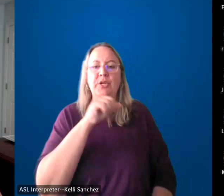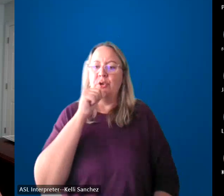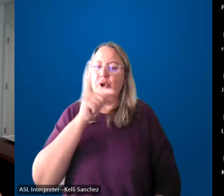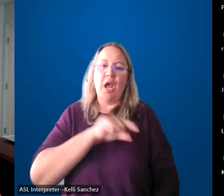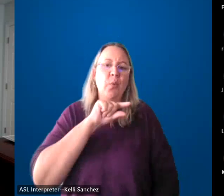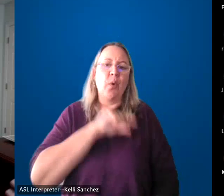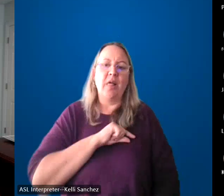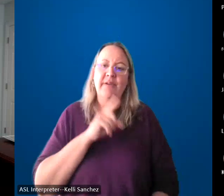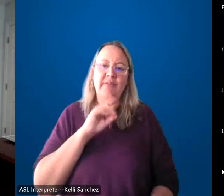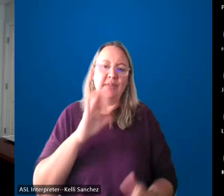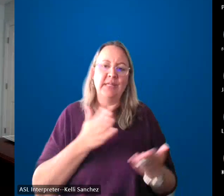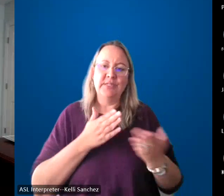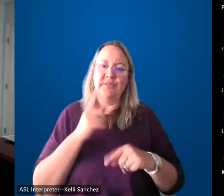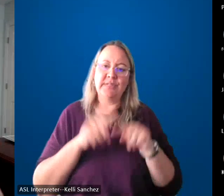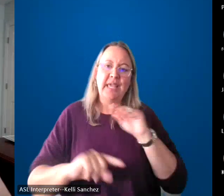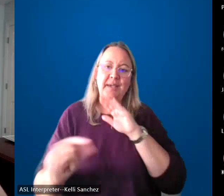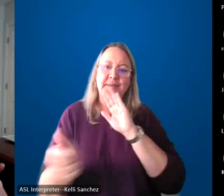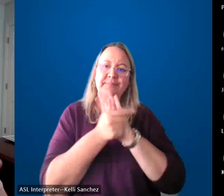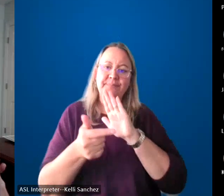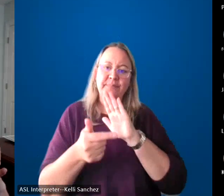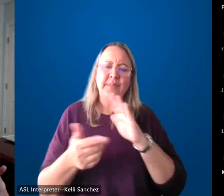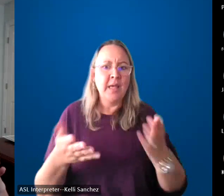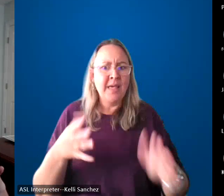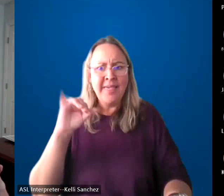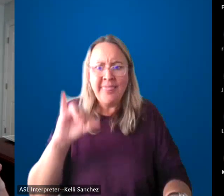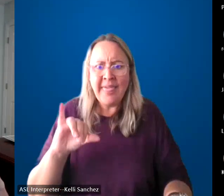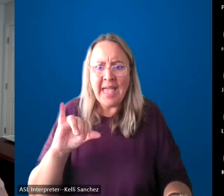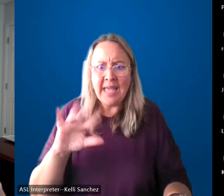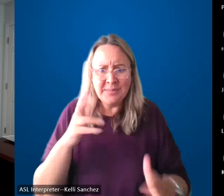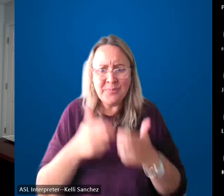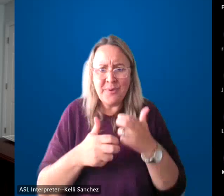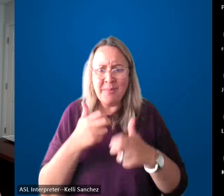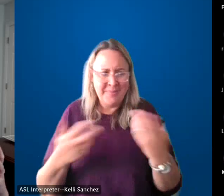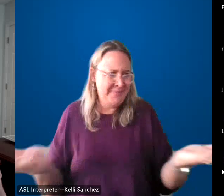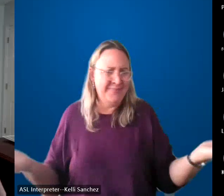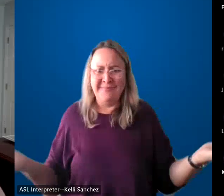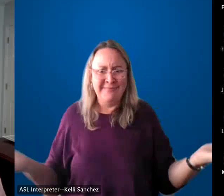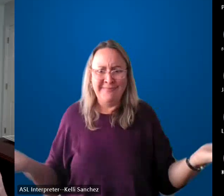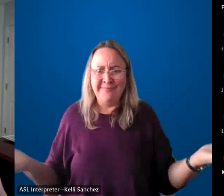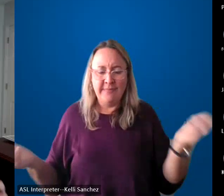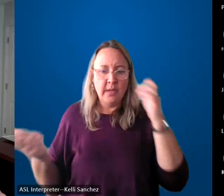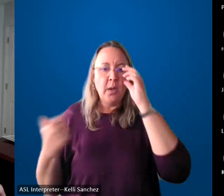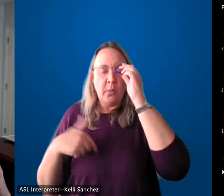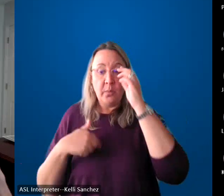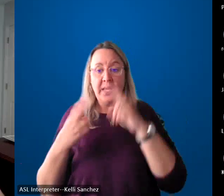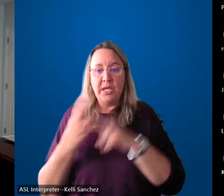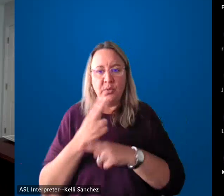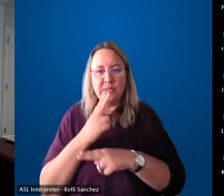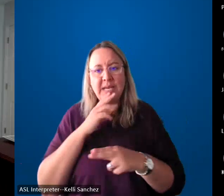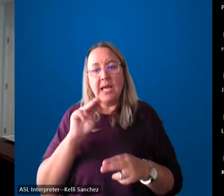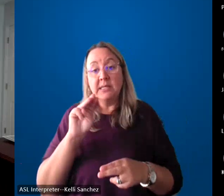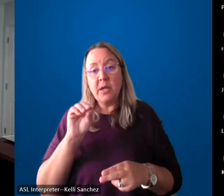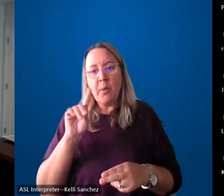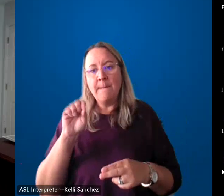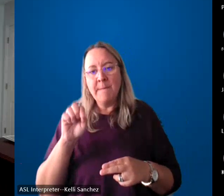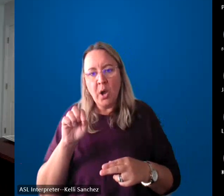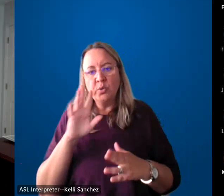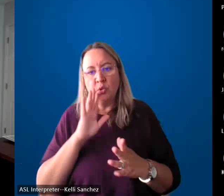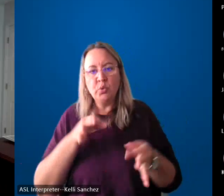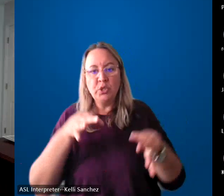said service, I think that is problematic, right? When we use it as a mode to determine